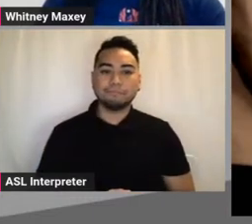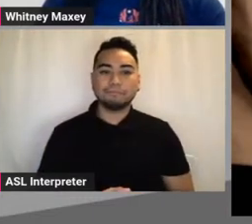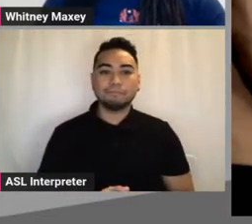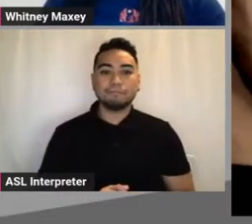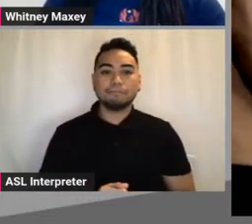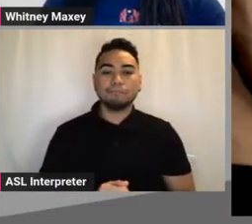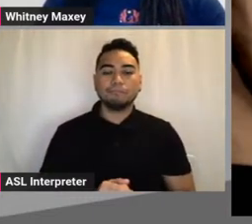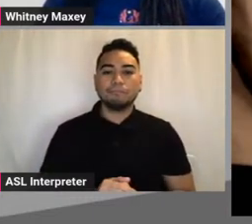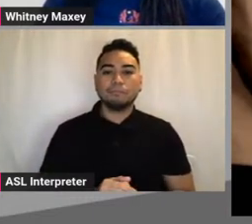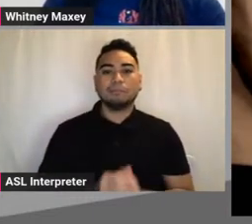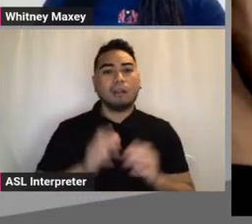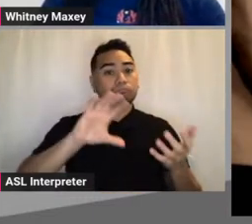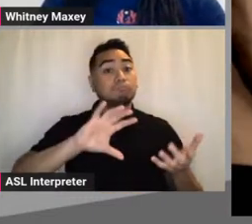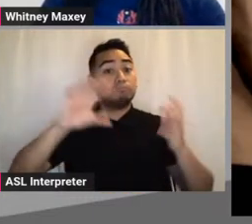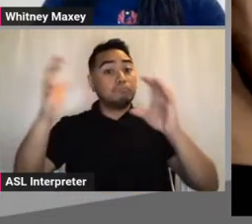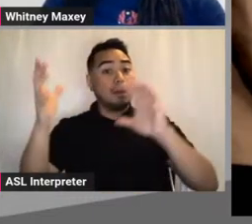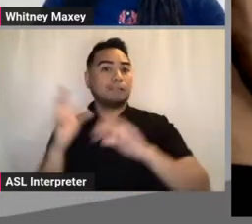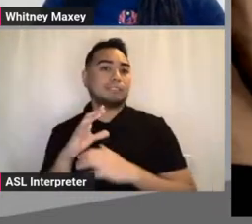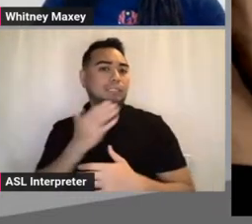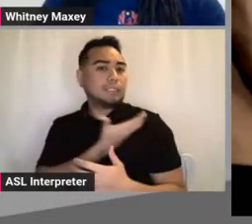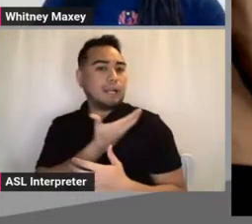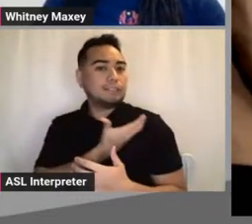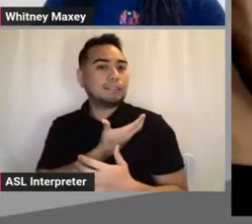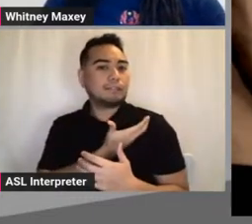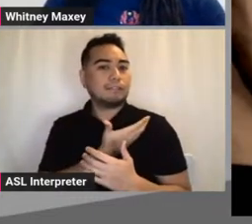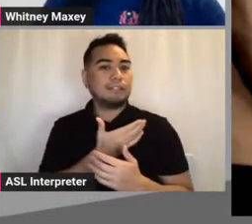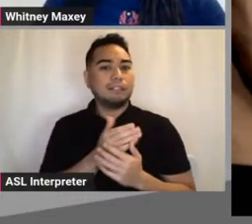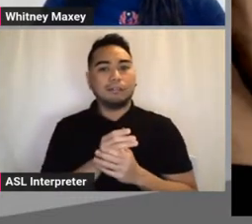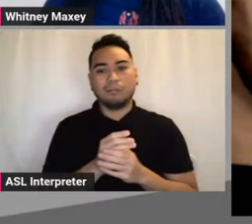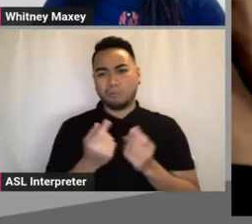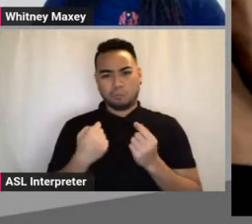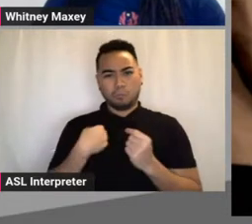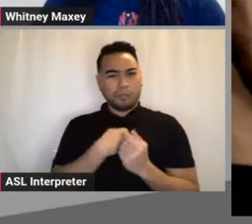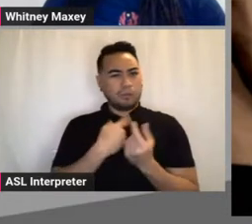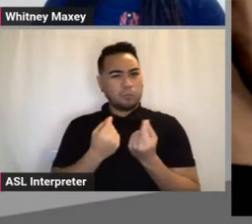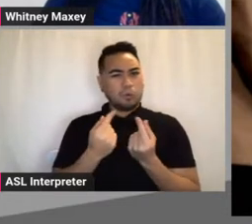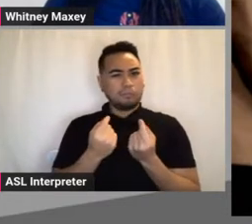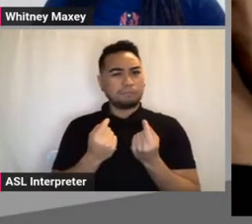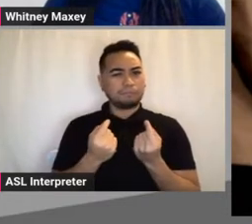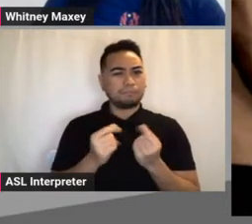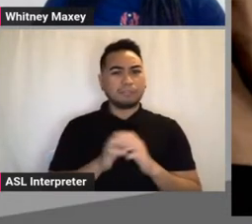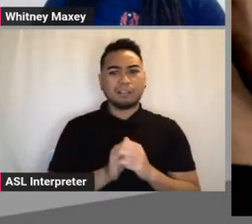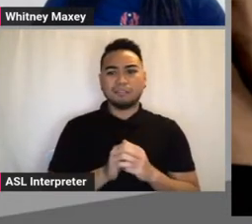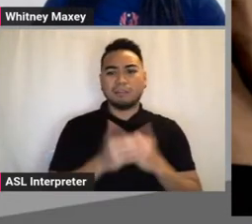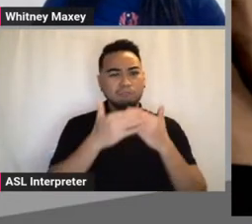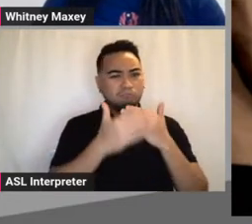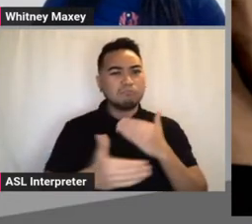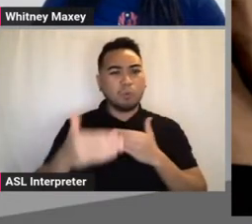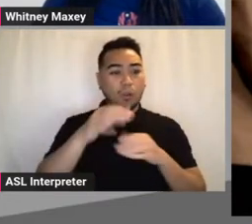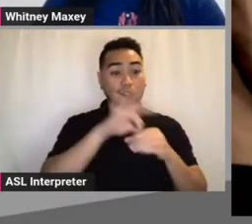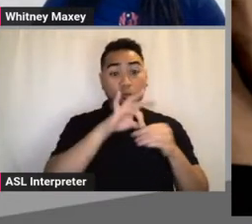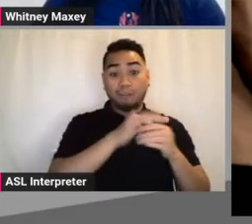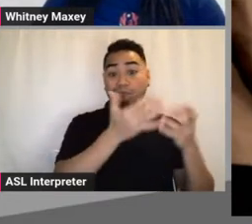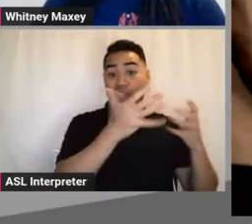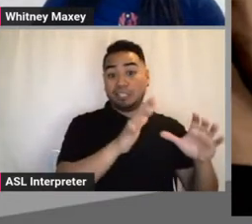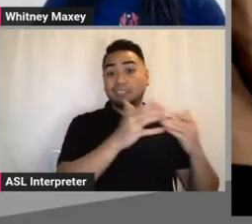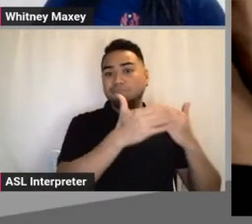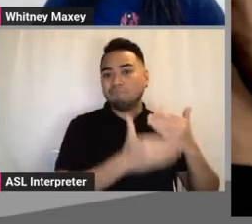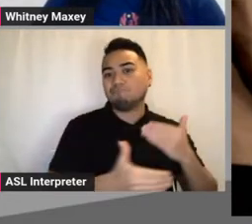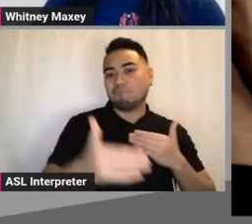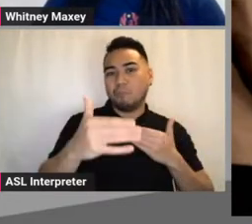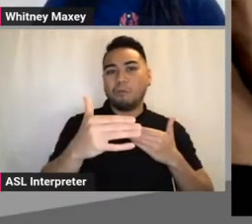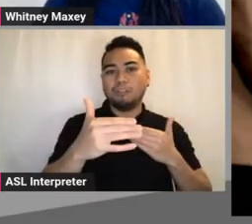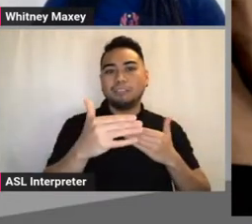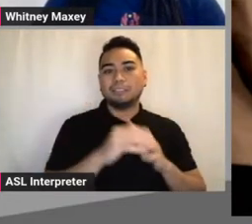So the crisis in Gaza means we must act in multiple ways for the election and beyond. And what we're putting out today is by